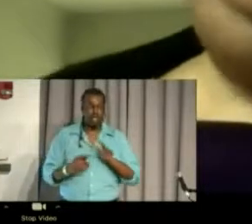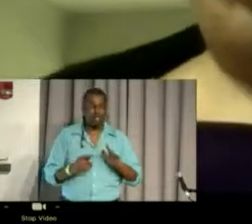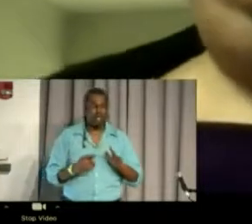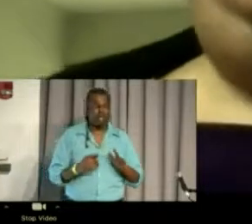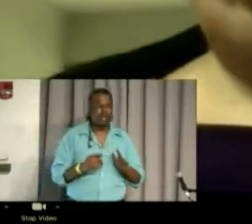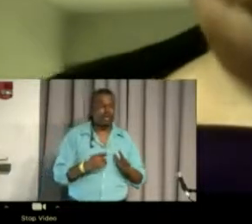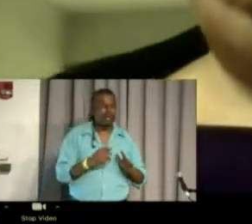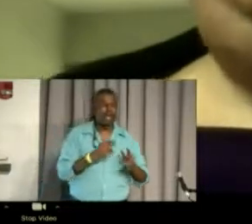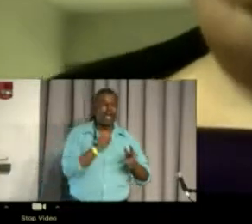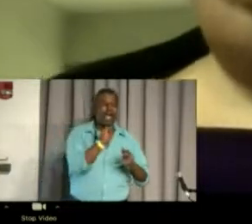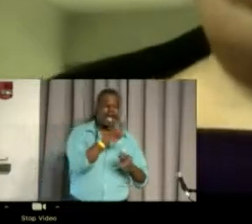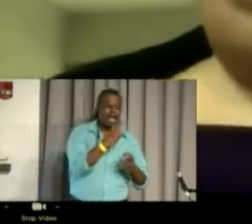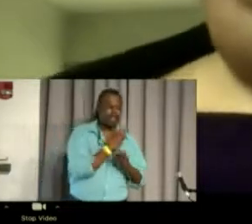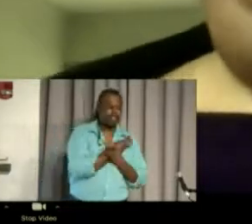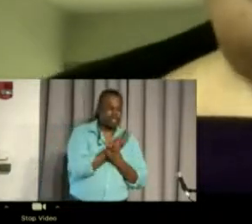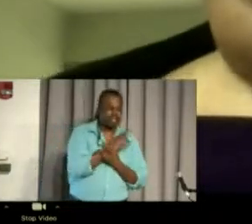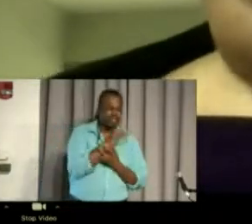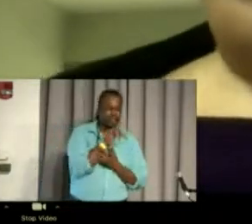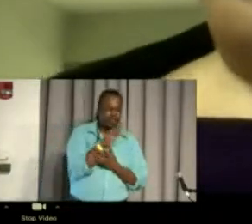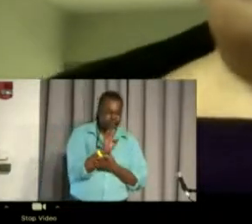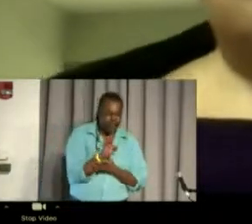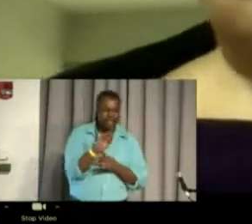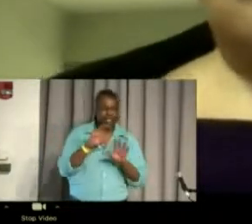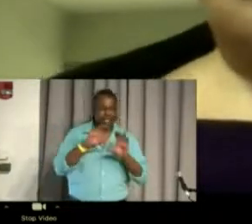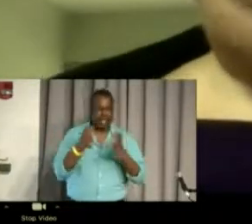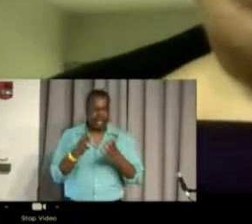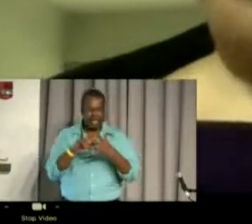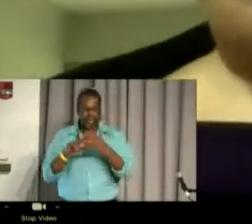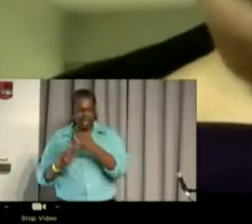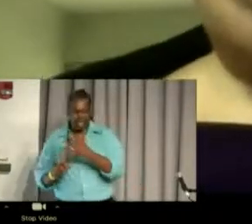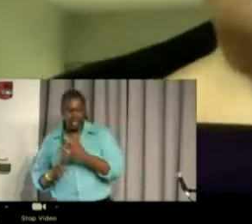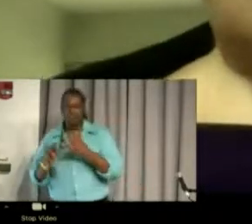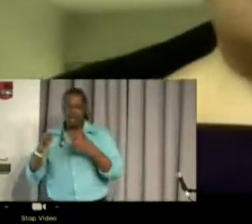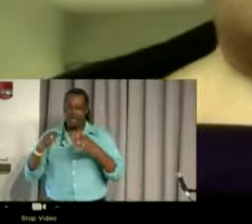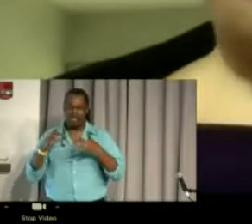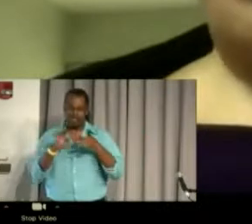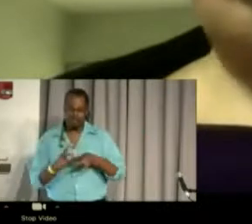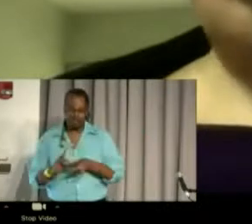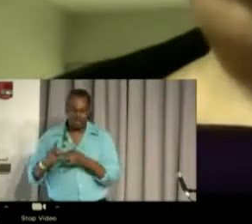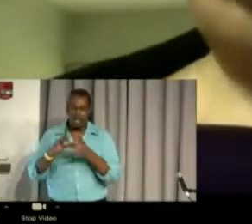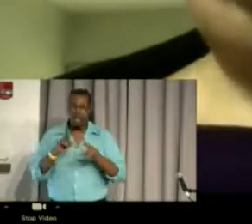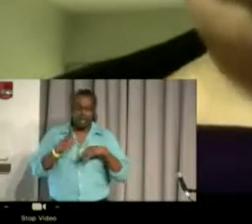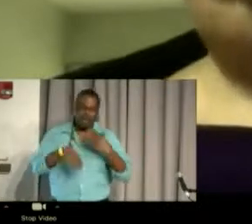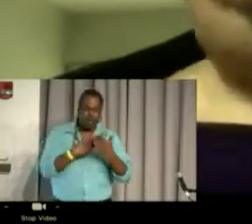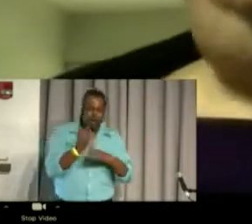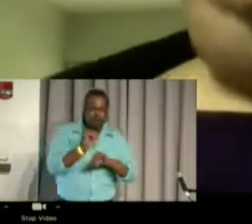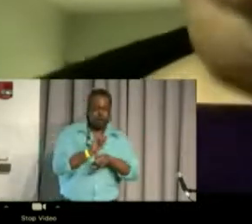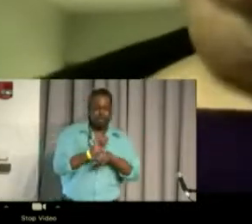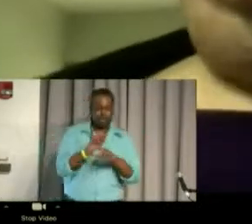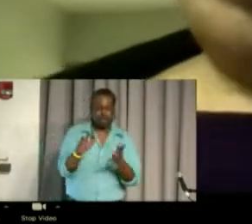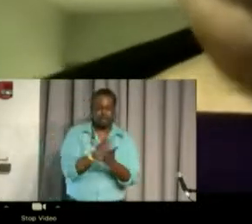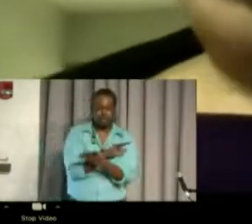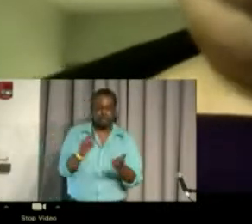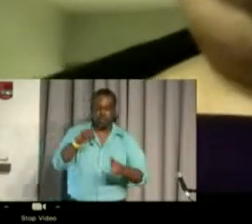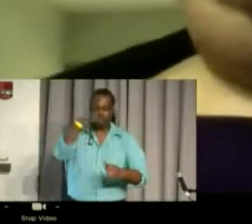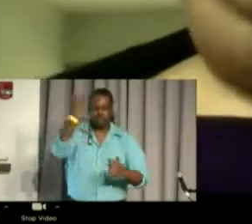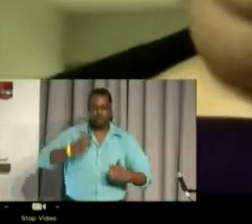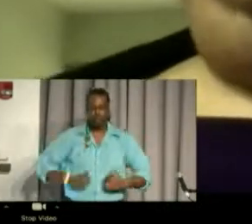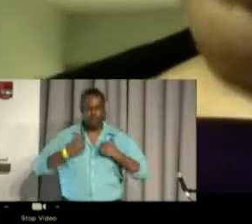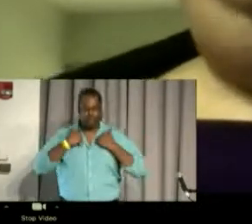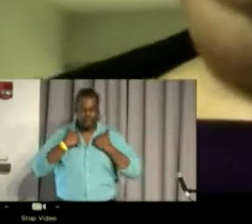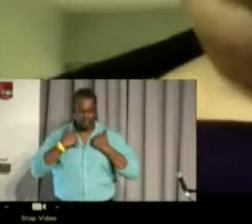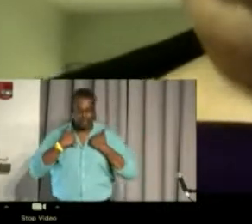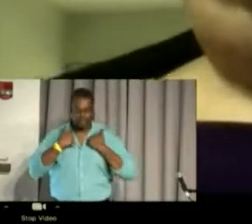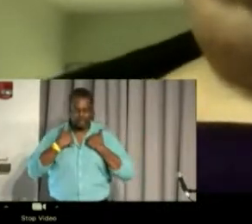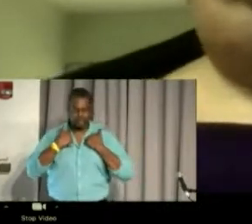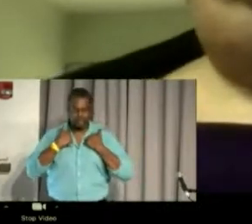race, class, cancer, and COVID, evident in the destroyed lives of Black, Brown, and Indigenous people. The relationship between